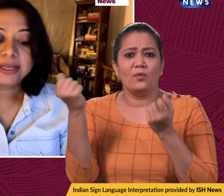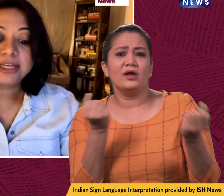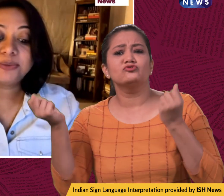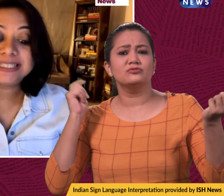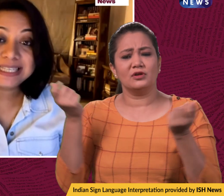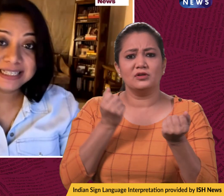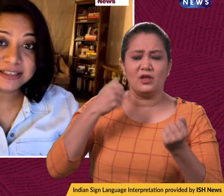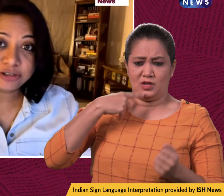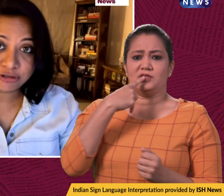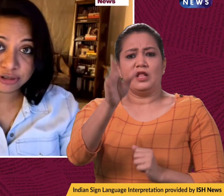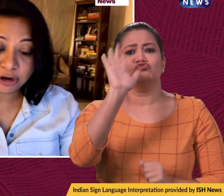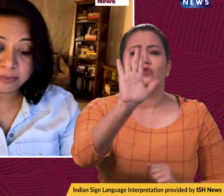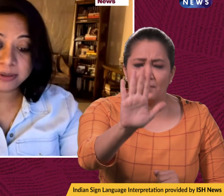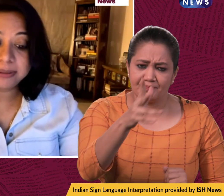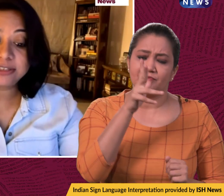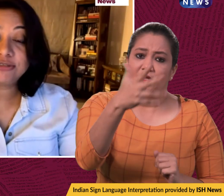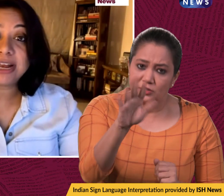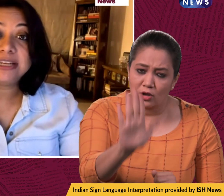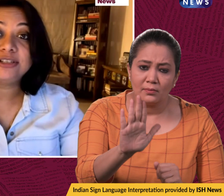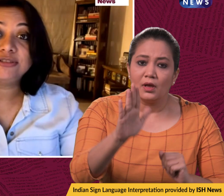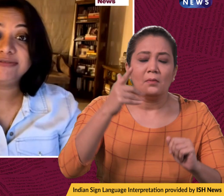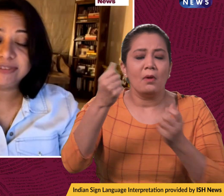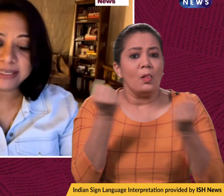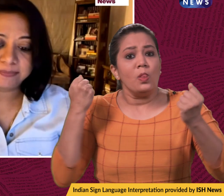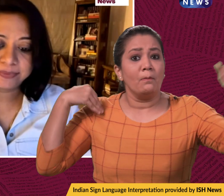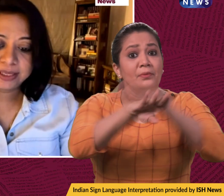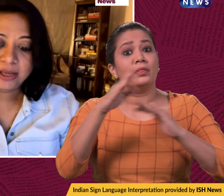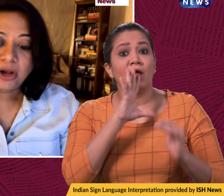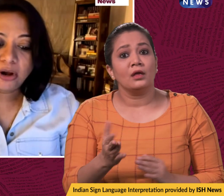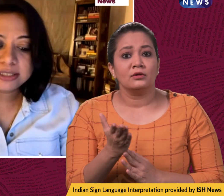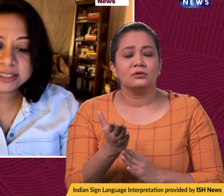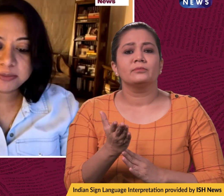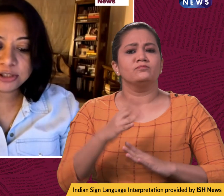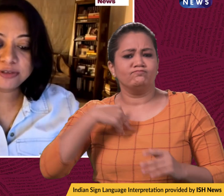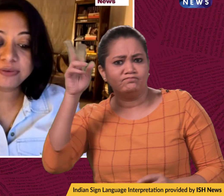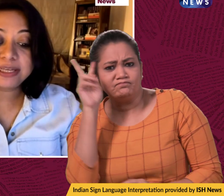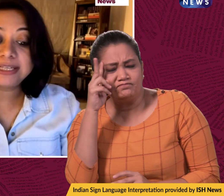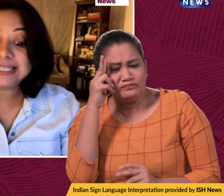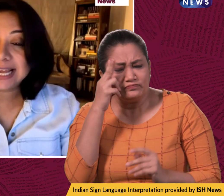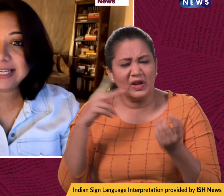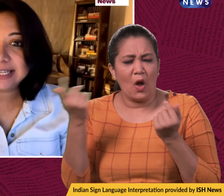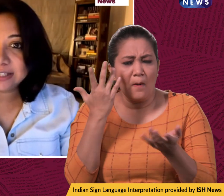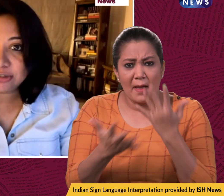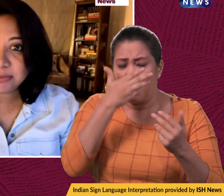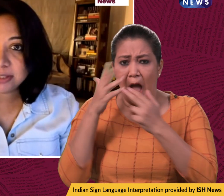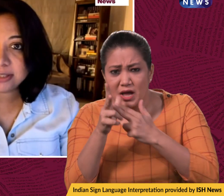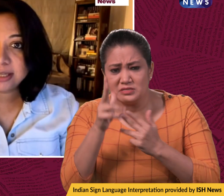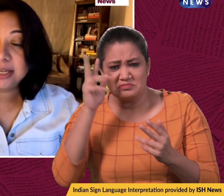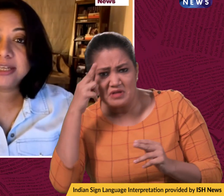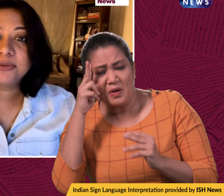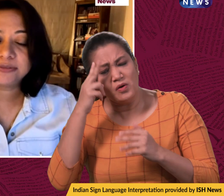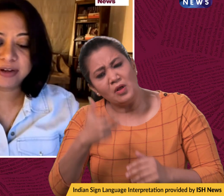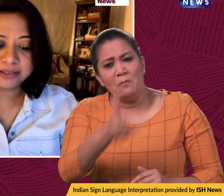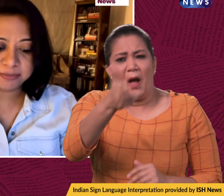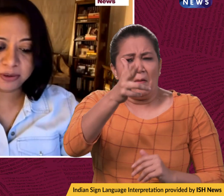there. It was signalled to stop, but it tried to flee. On suspicion of the vehicle carrying extremists,